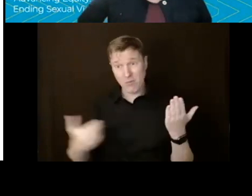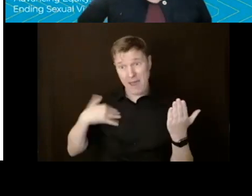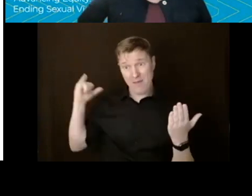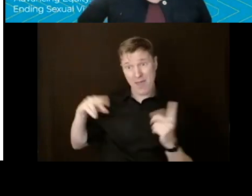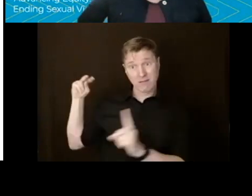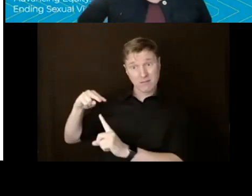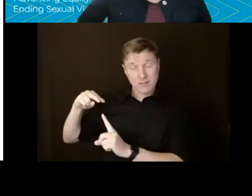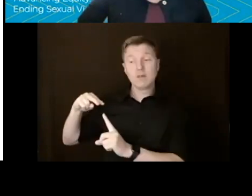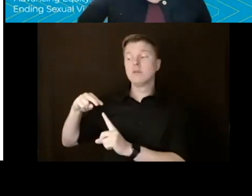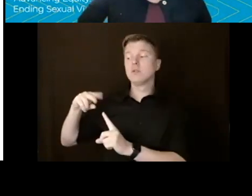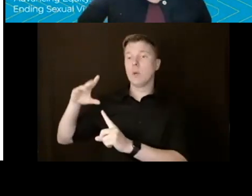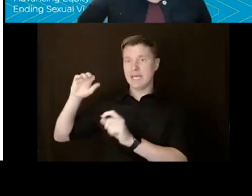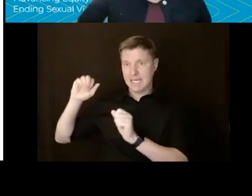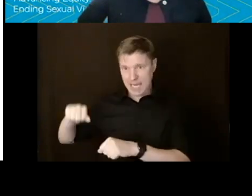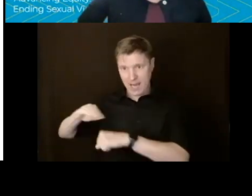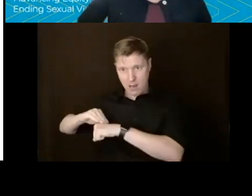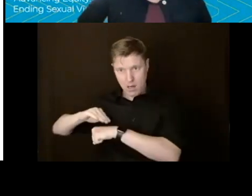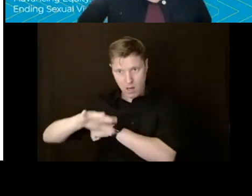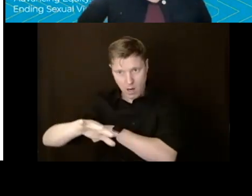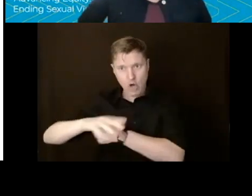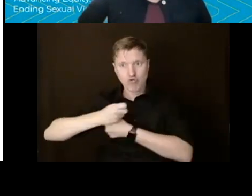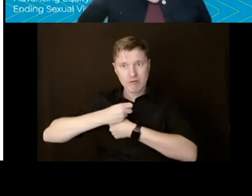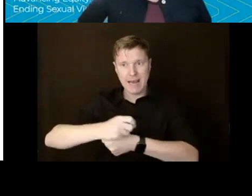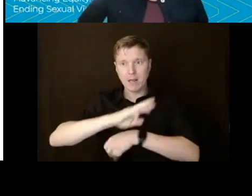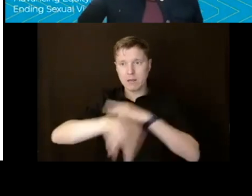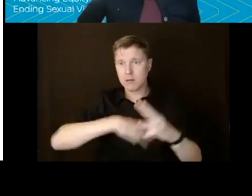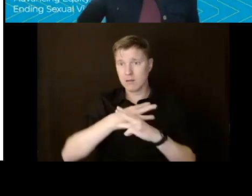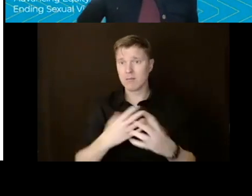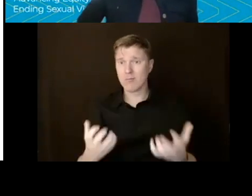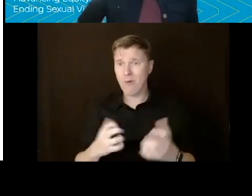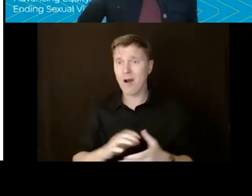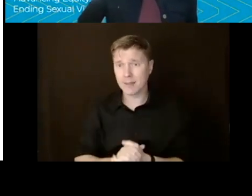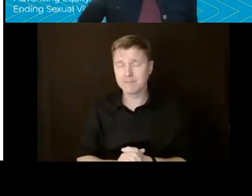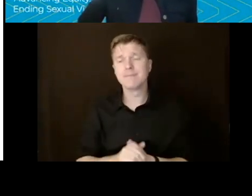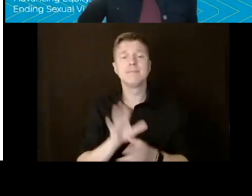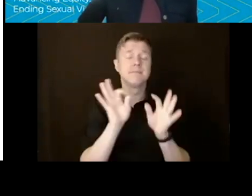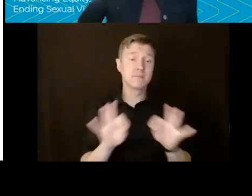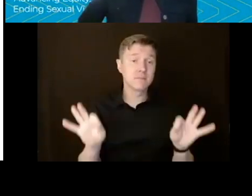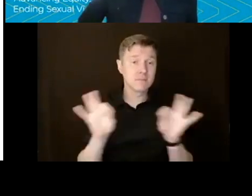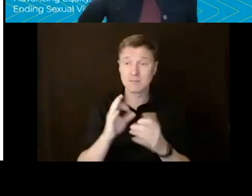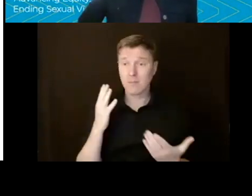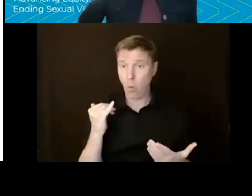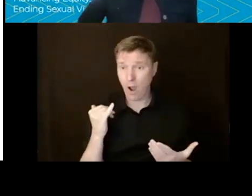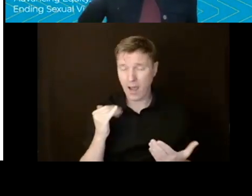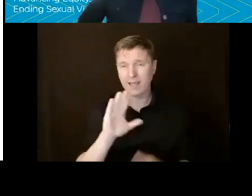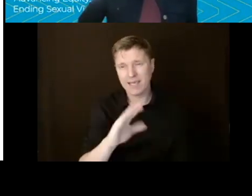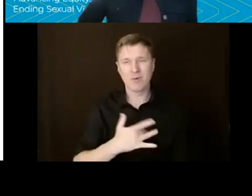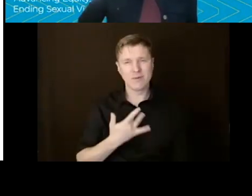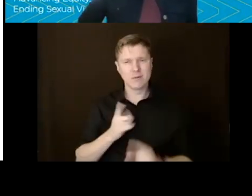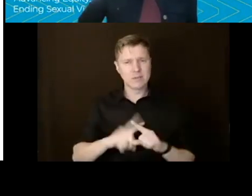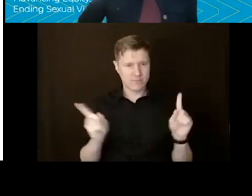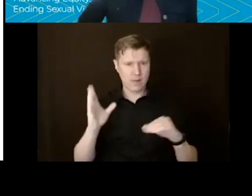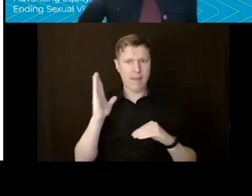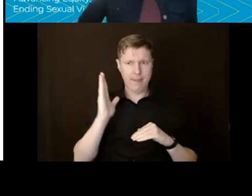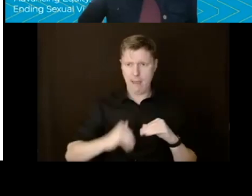to create the world we need. And so the reason this is really important, and this is actually going to feel very different than what I